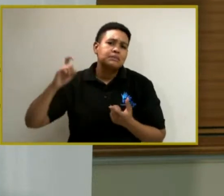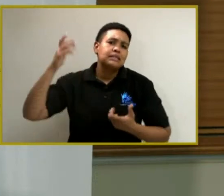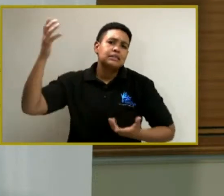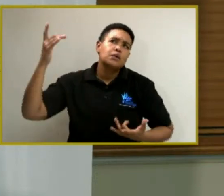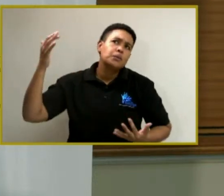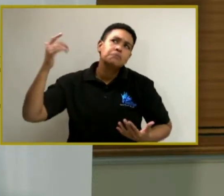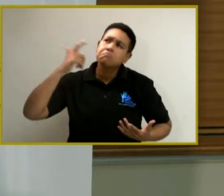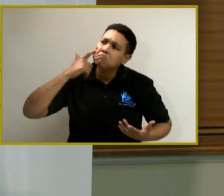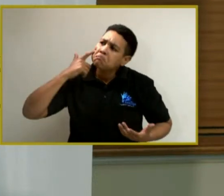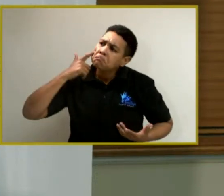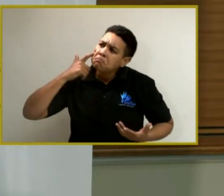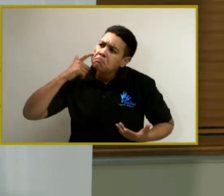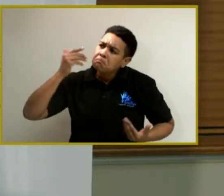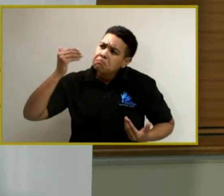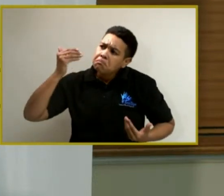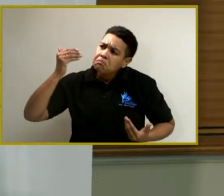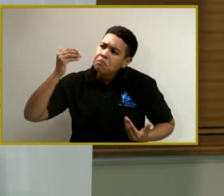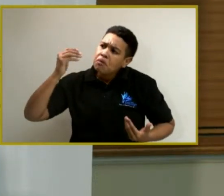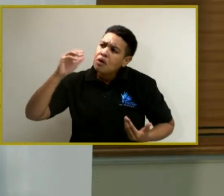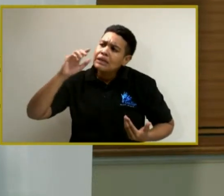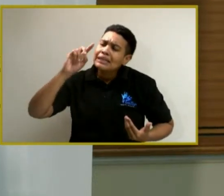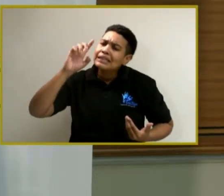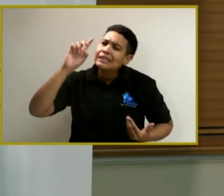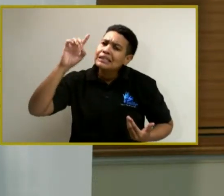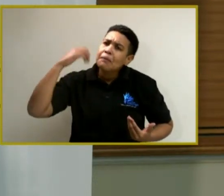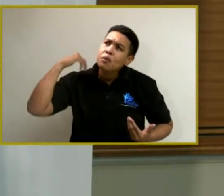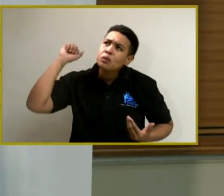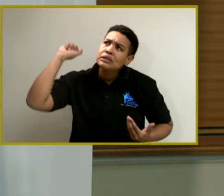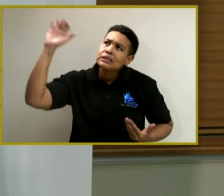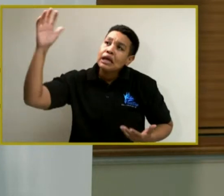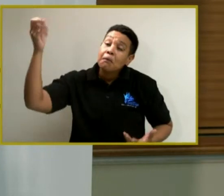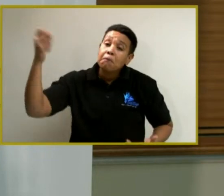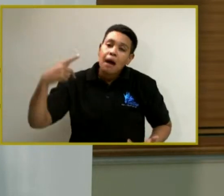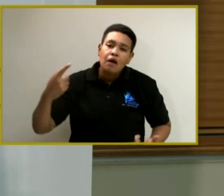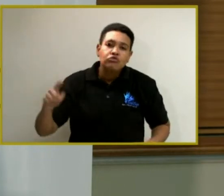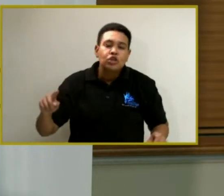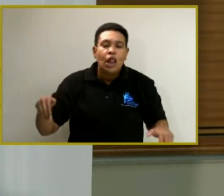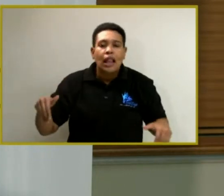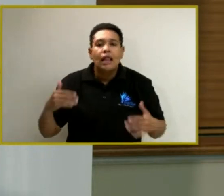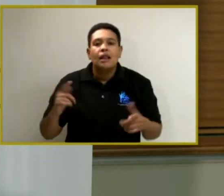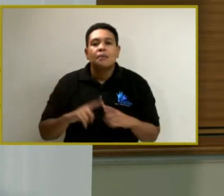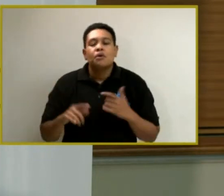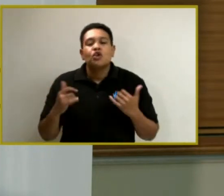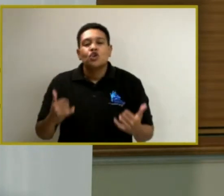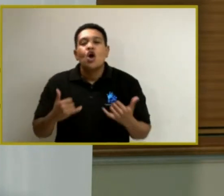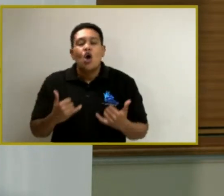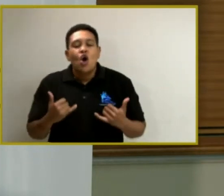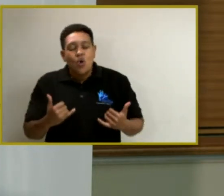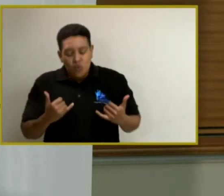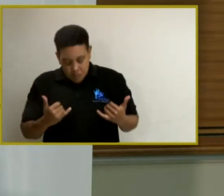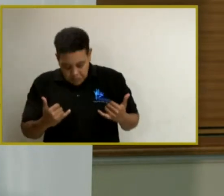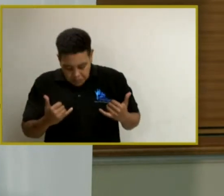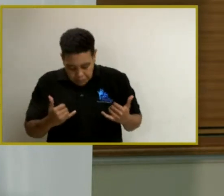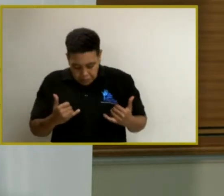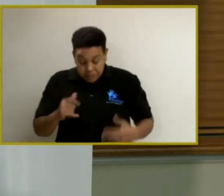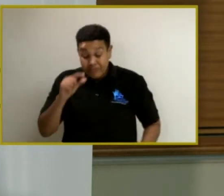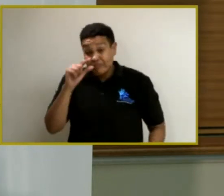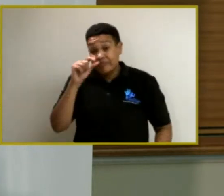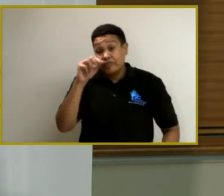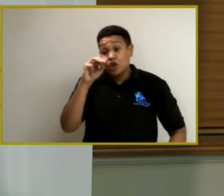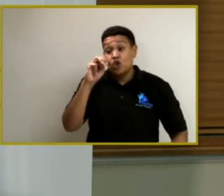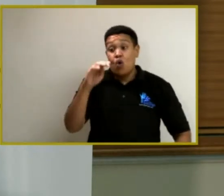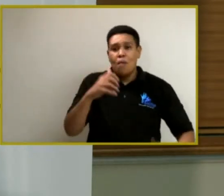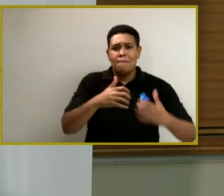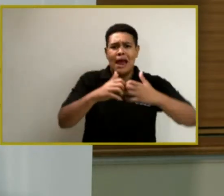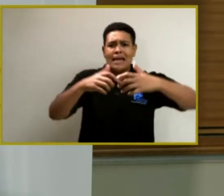for later samples in December that we have not gotten back results as yet. But now that the genomic sequencing